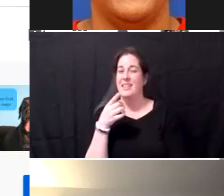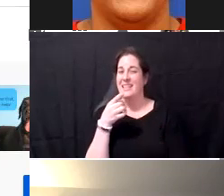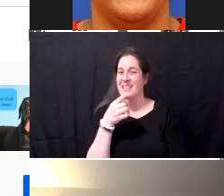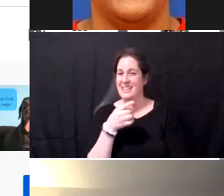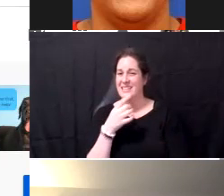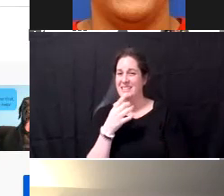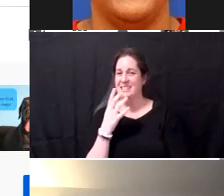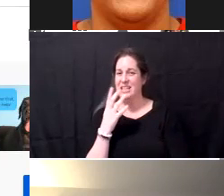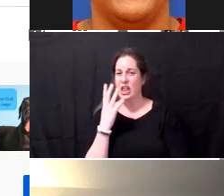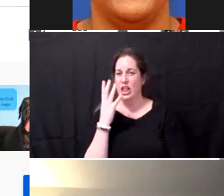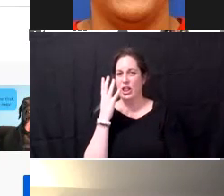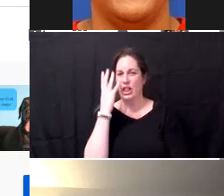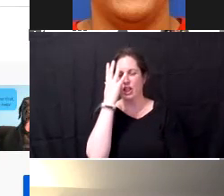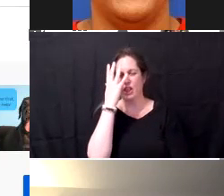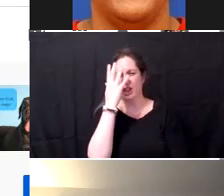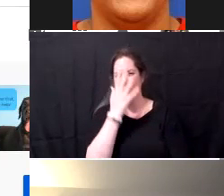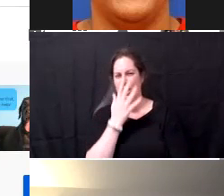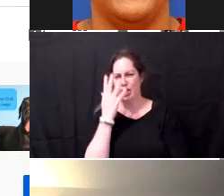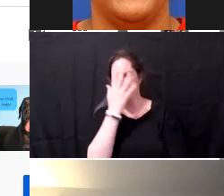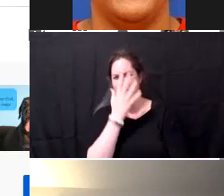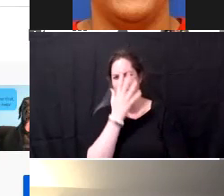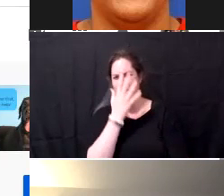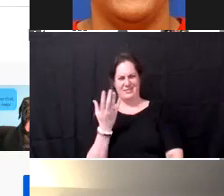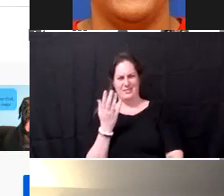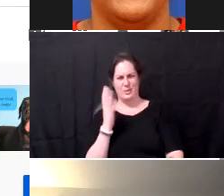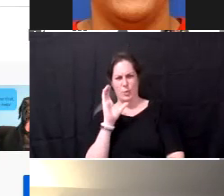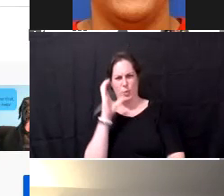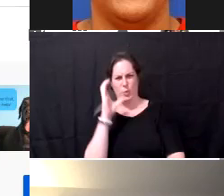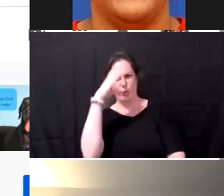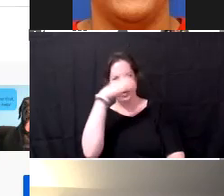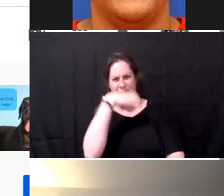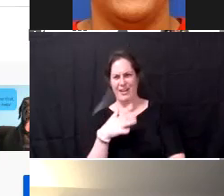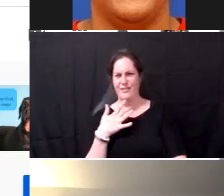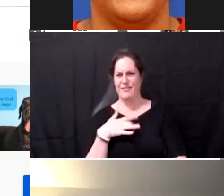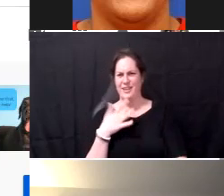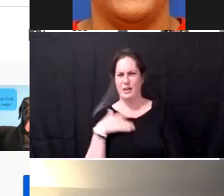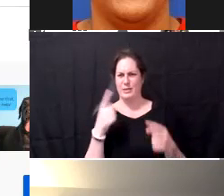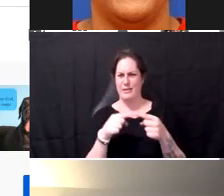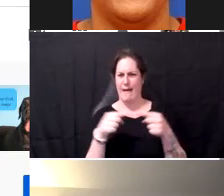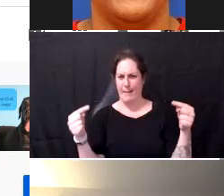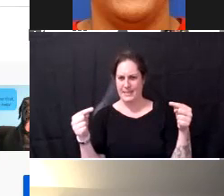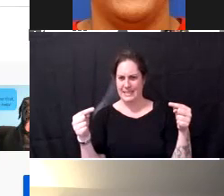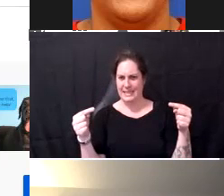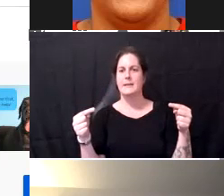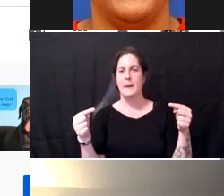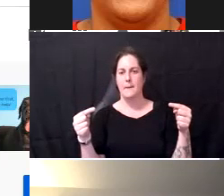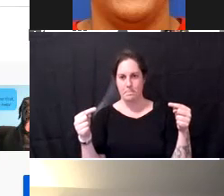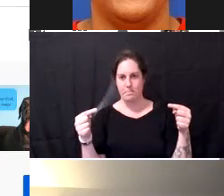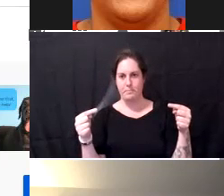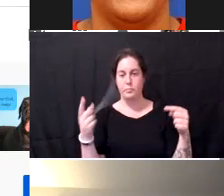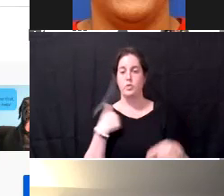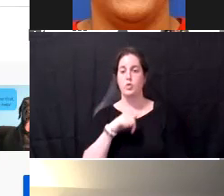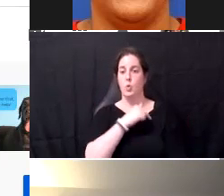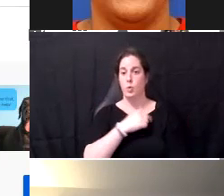sometimes counter to your intuition. So we know that the object